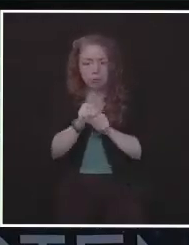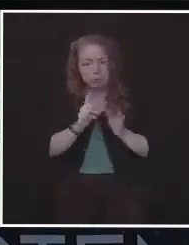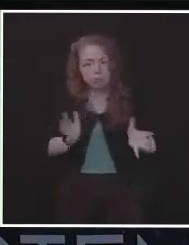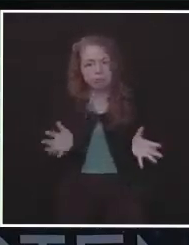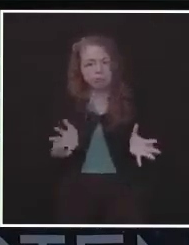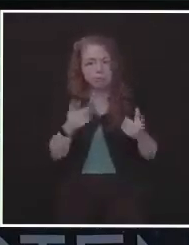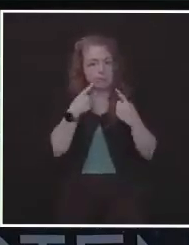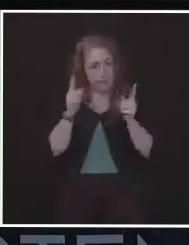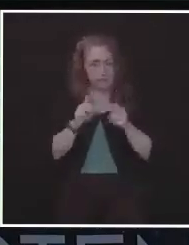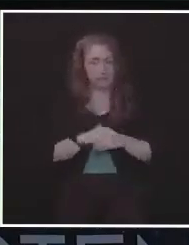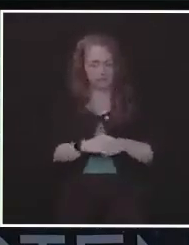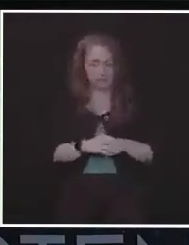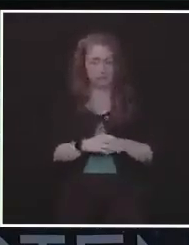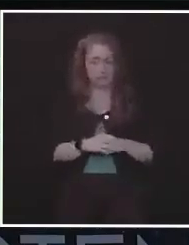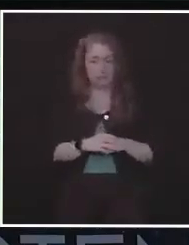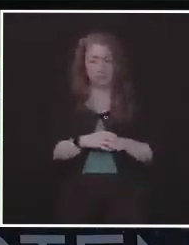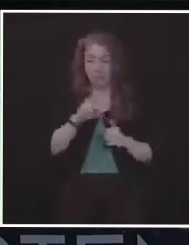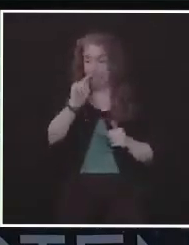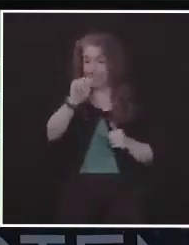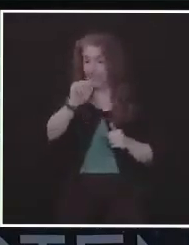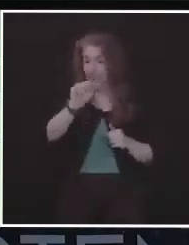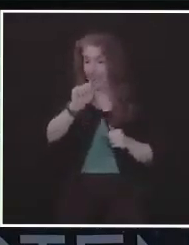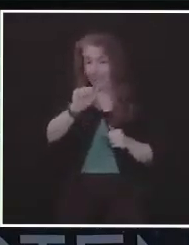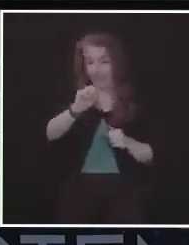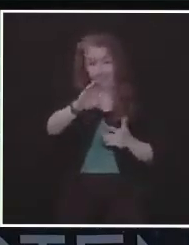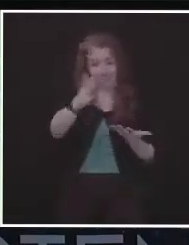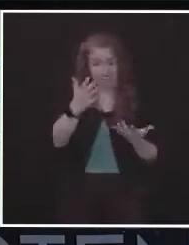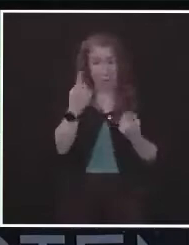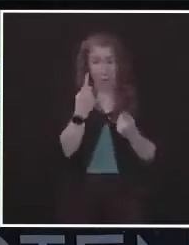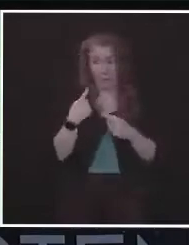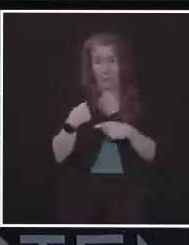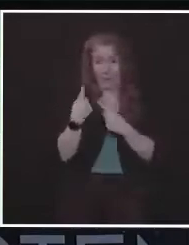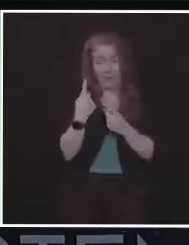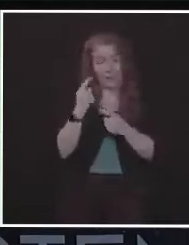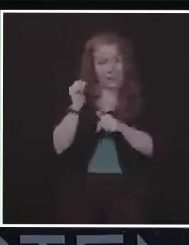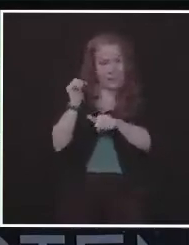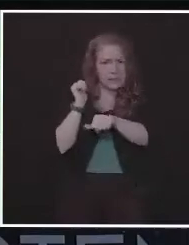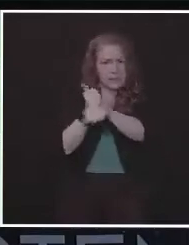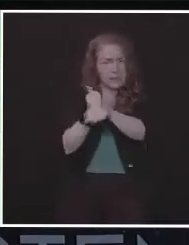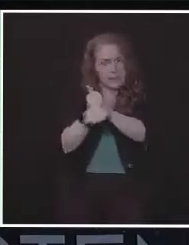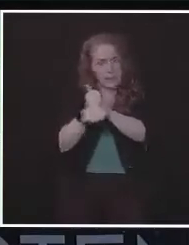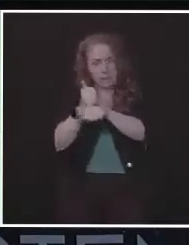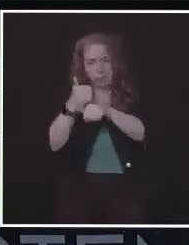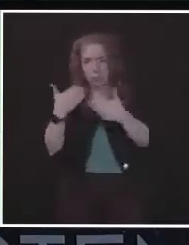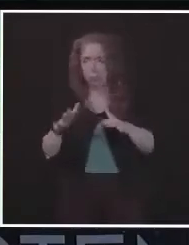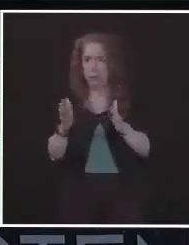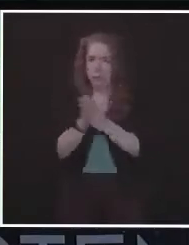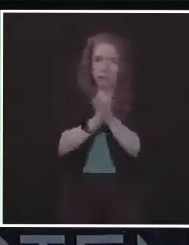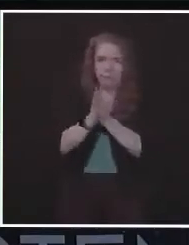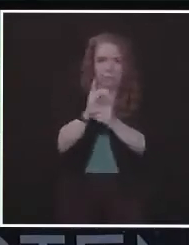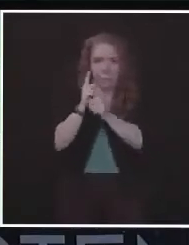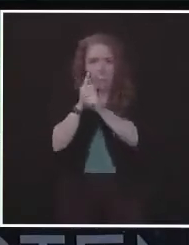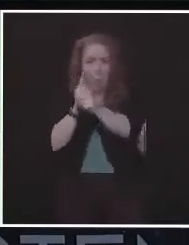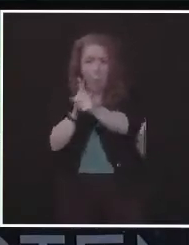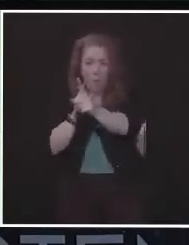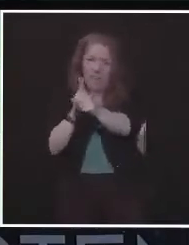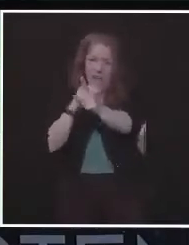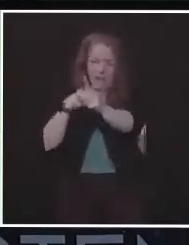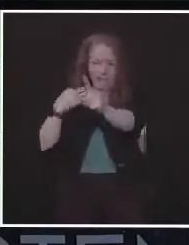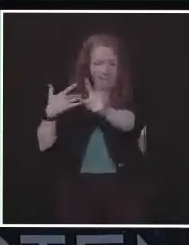has a history of setting ambitious goals and then accomplishing them, reflecting our nation's commitment to discovery and